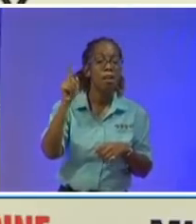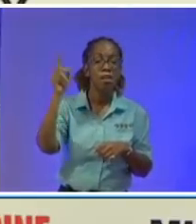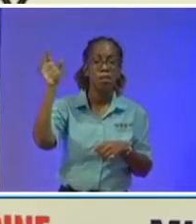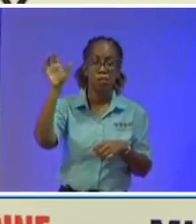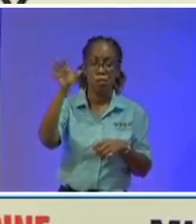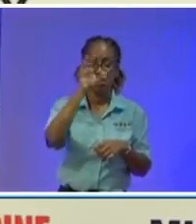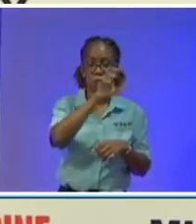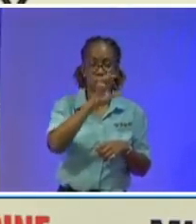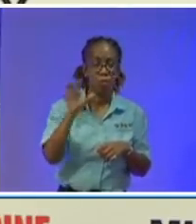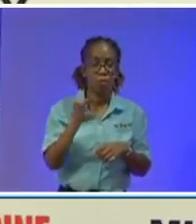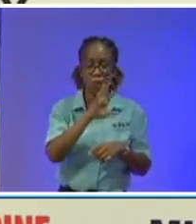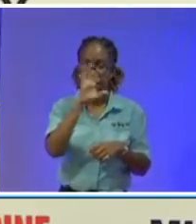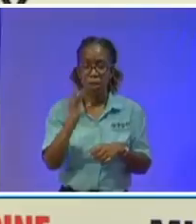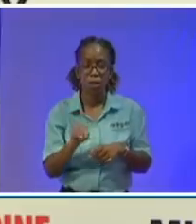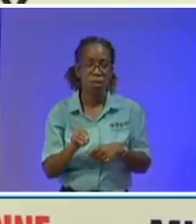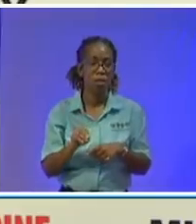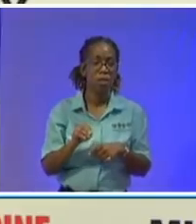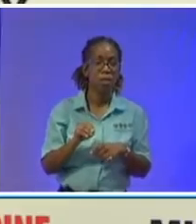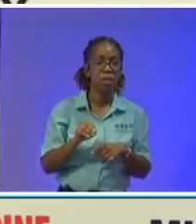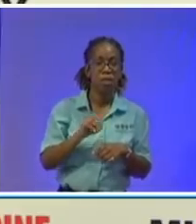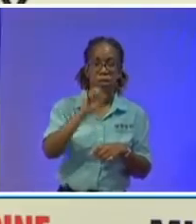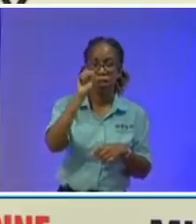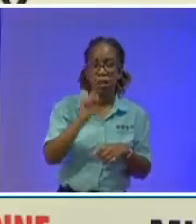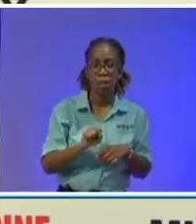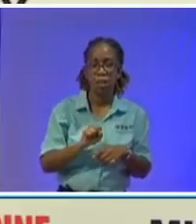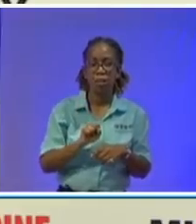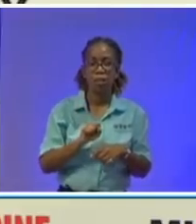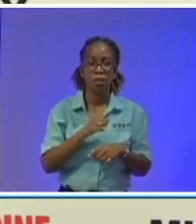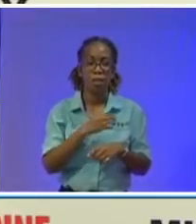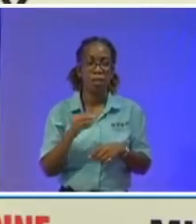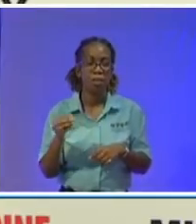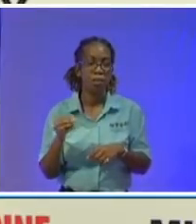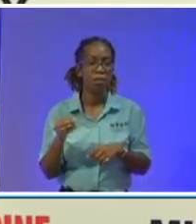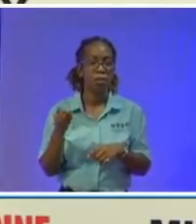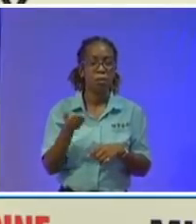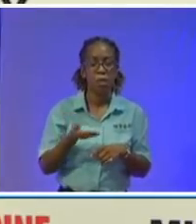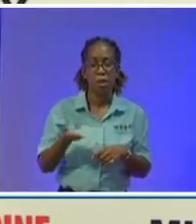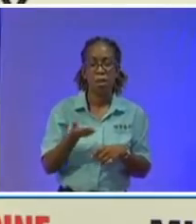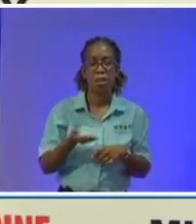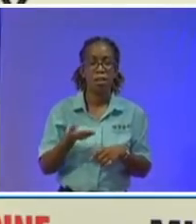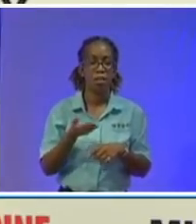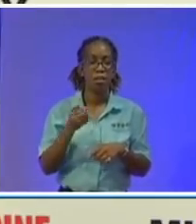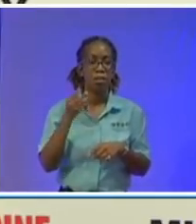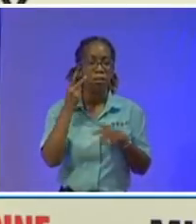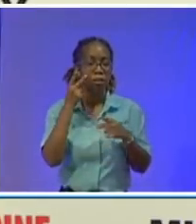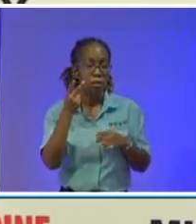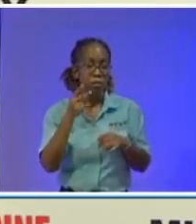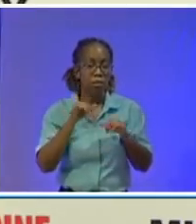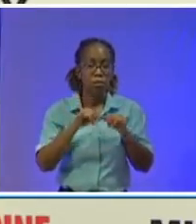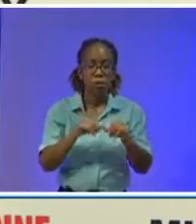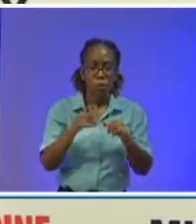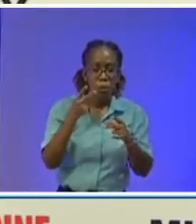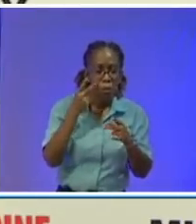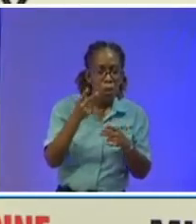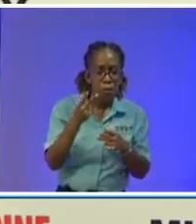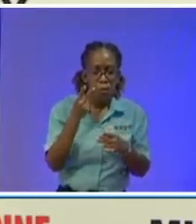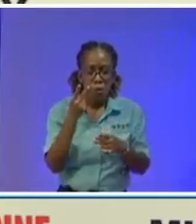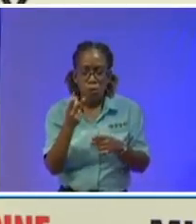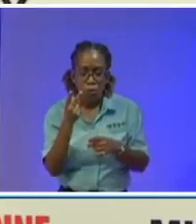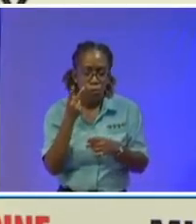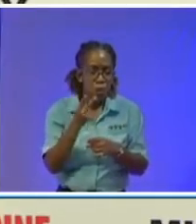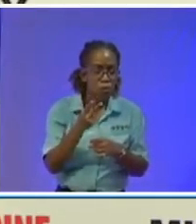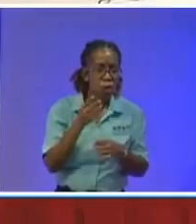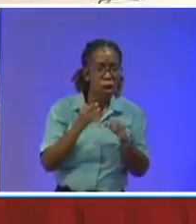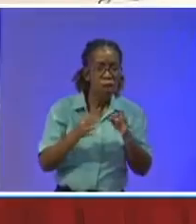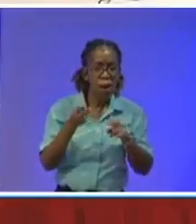Africa and the African southern region. So we continue to keep an eye on it, and of course we will provide recommendations going forward.